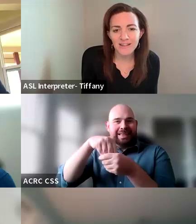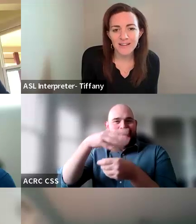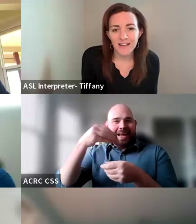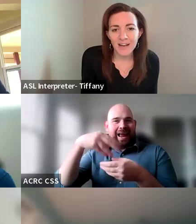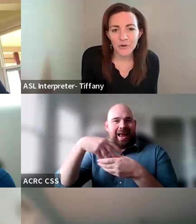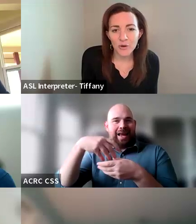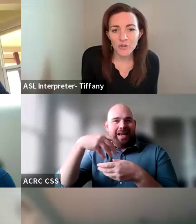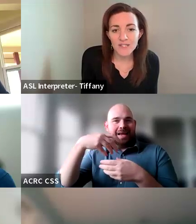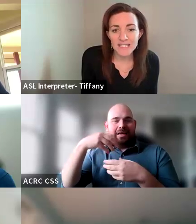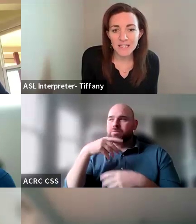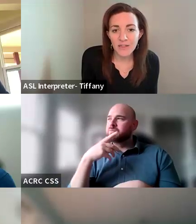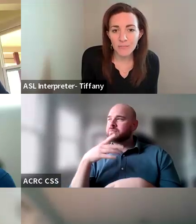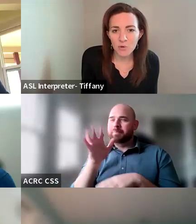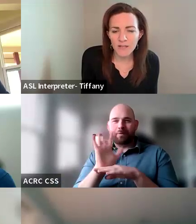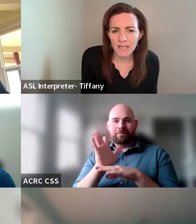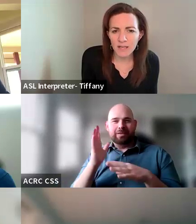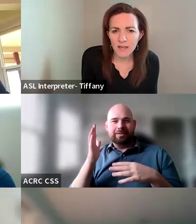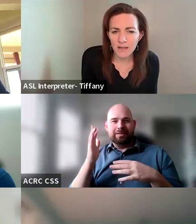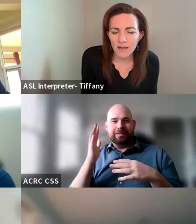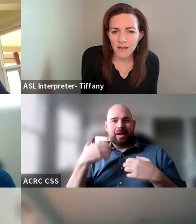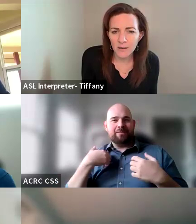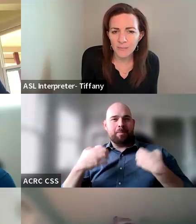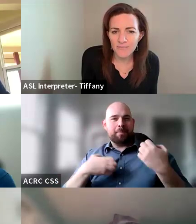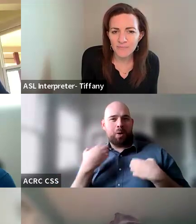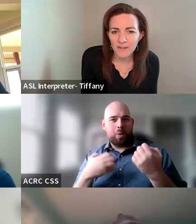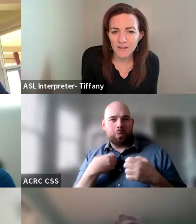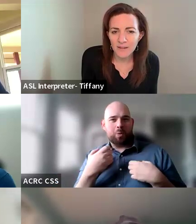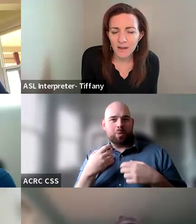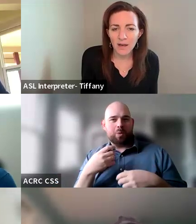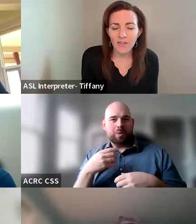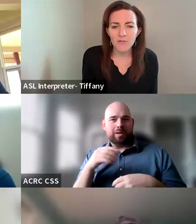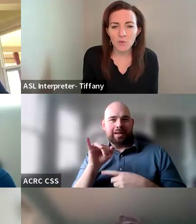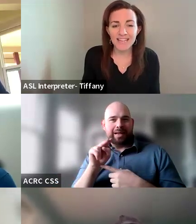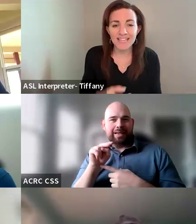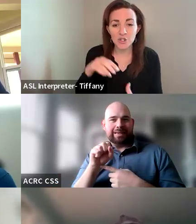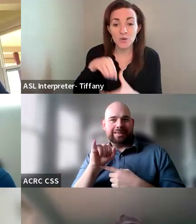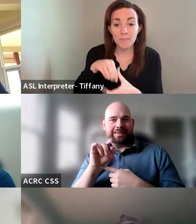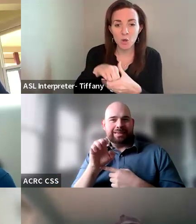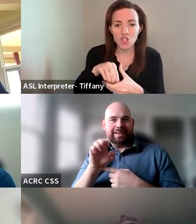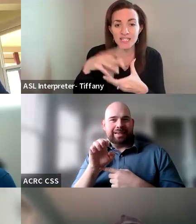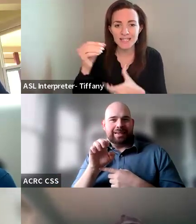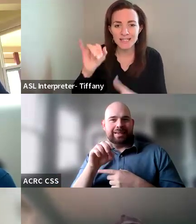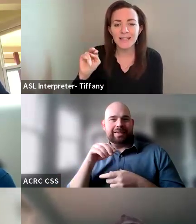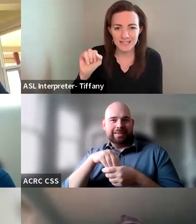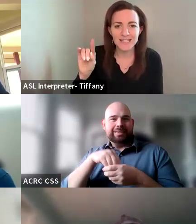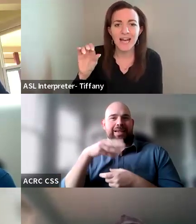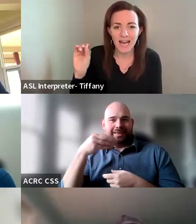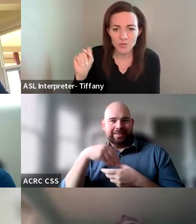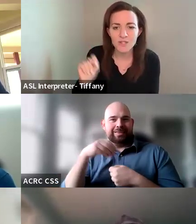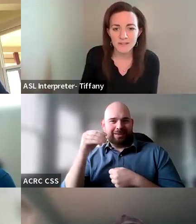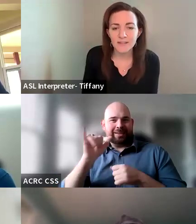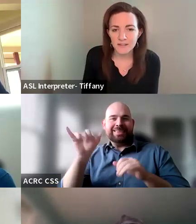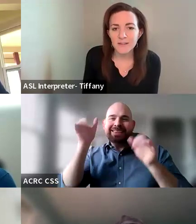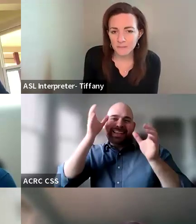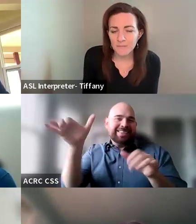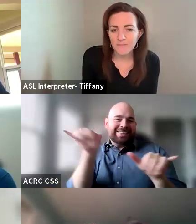question. I don't know if you've seen um, the movie related to emotions, Inside